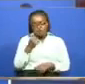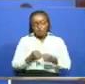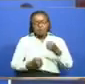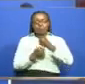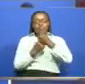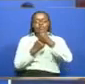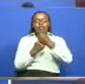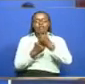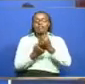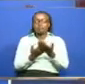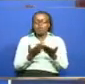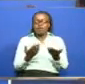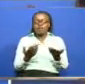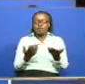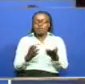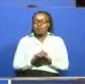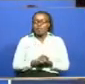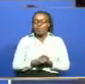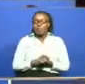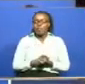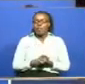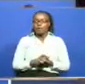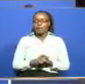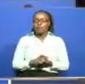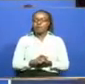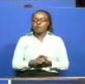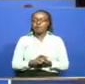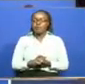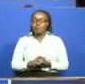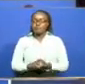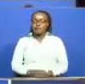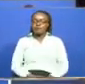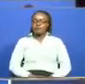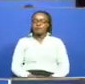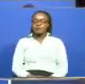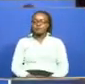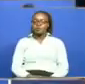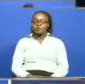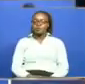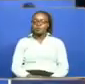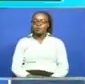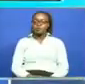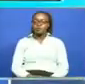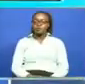support the report. For Channel 1 News, I'm Gladys Mungai.